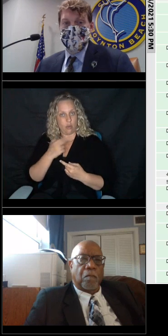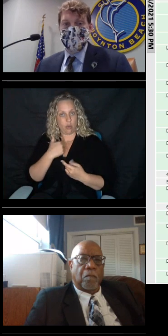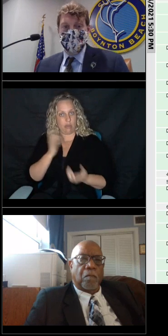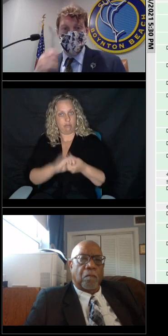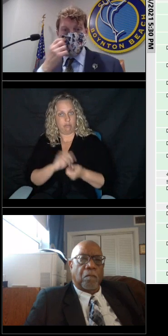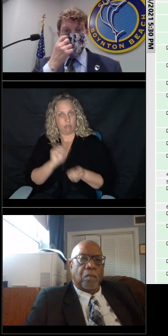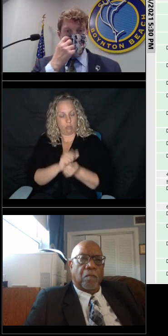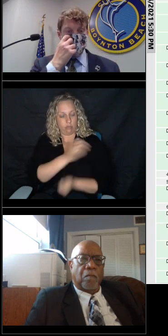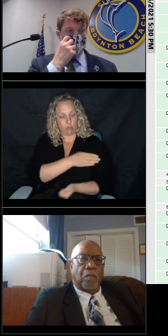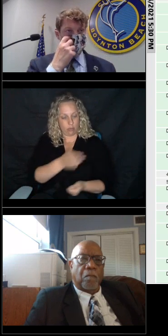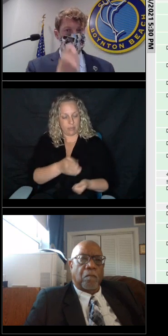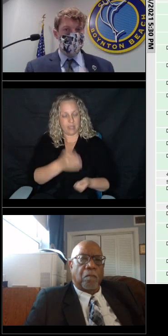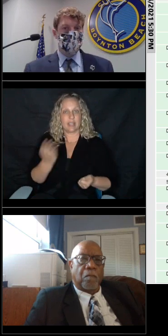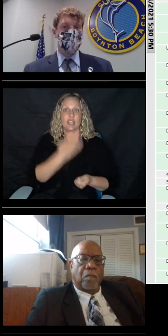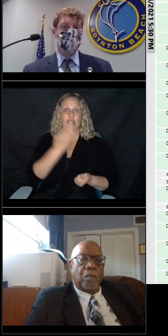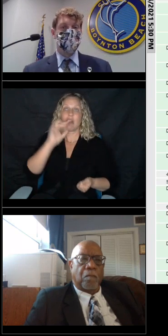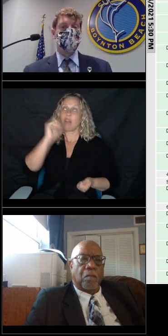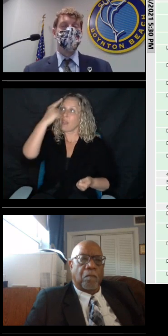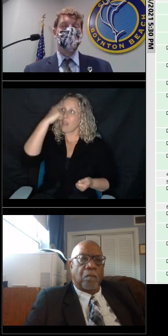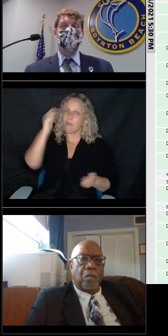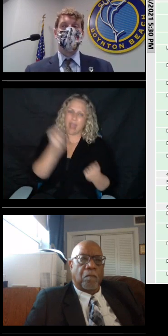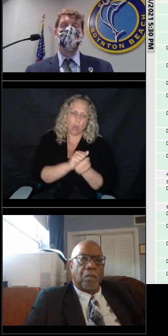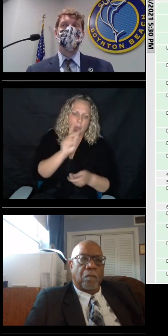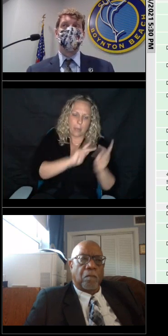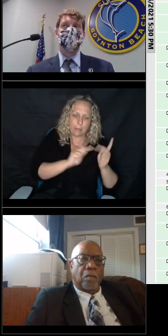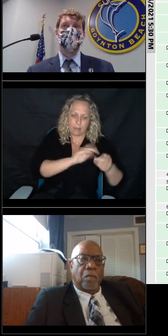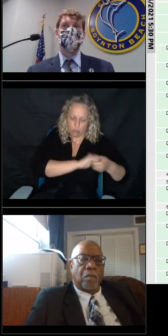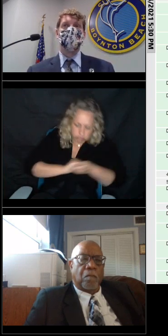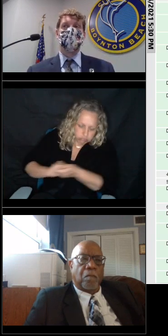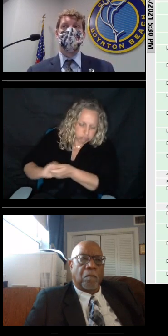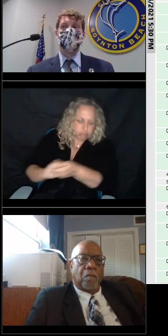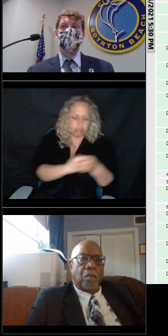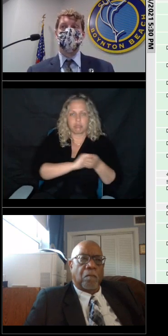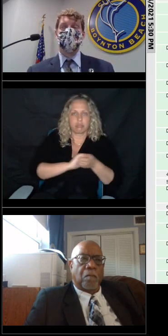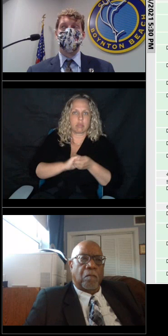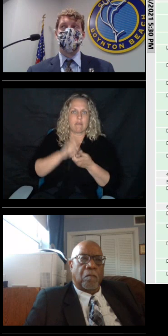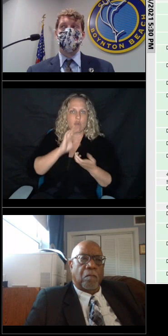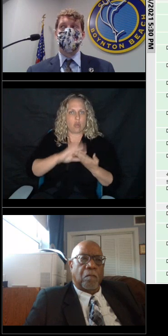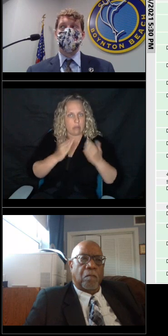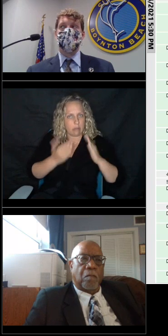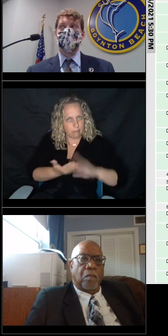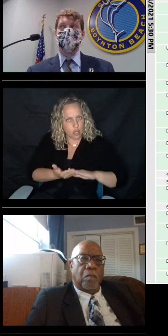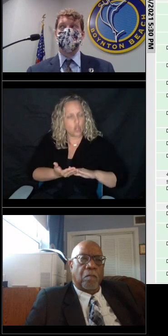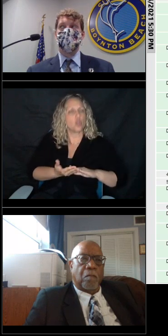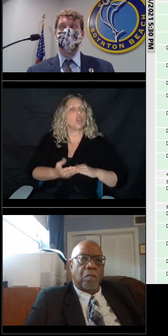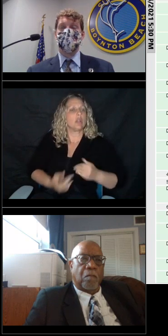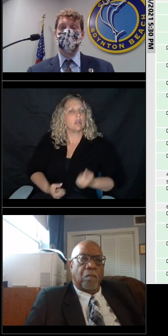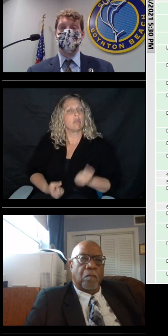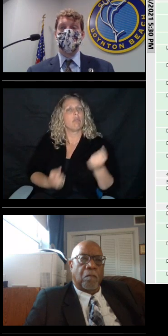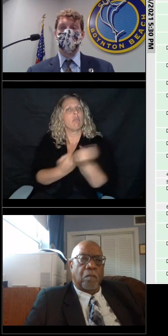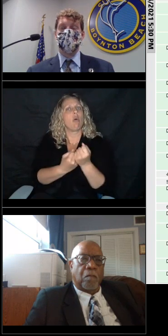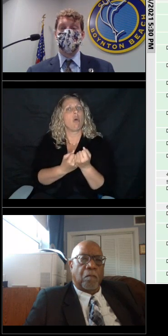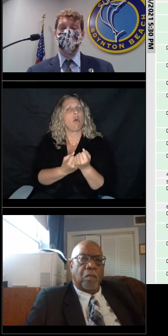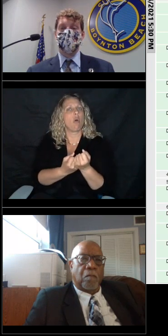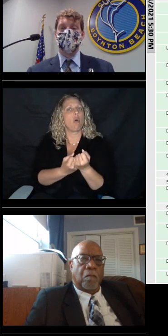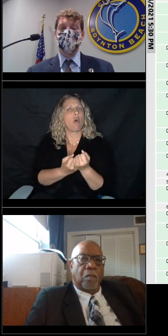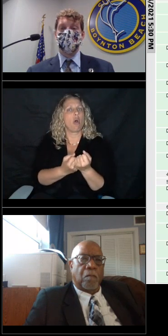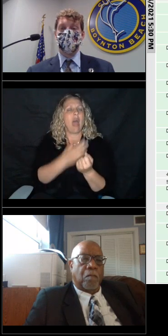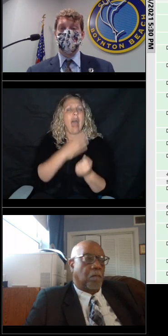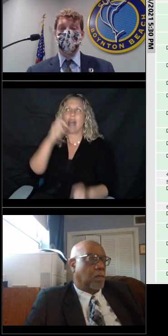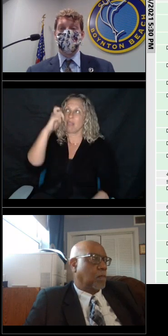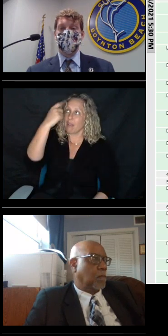with our government, and with these people in unison to bring the community with our government to